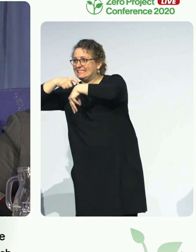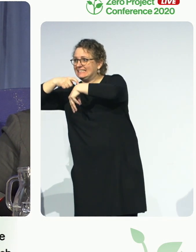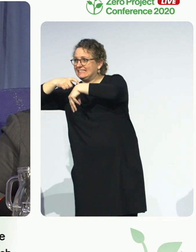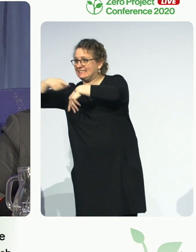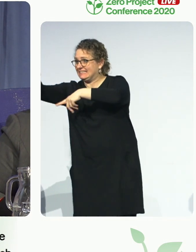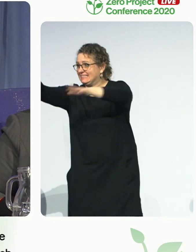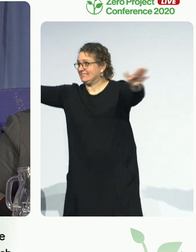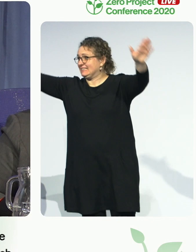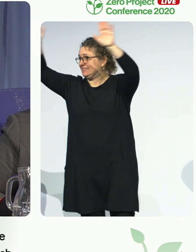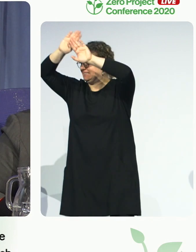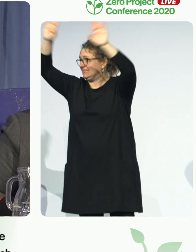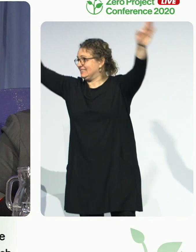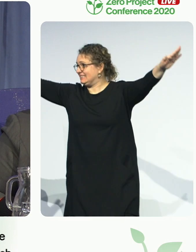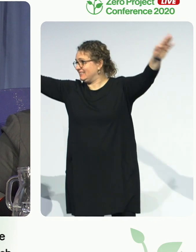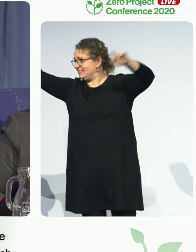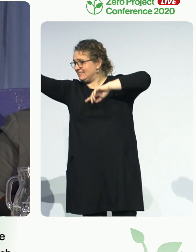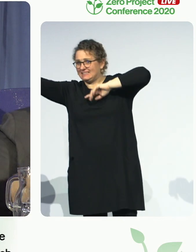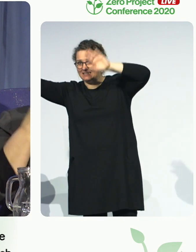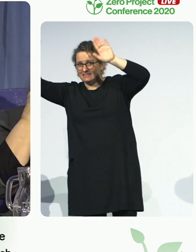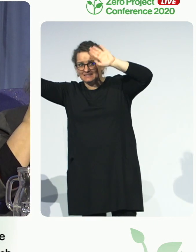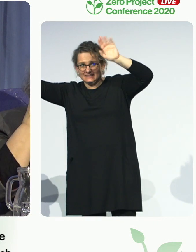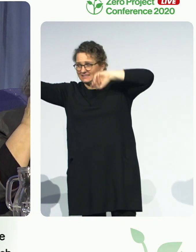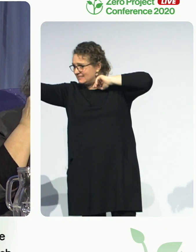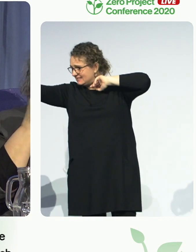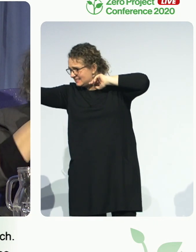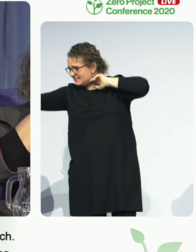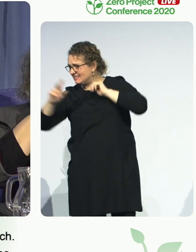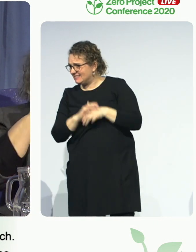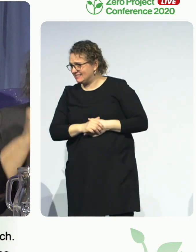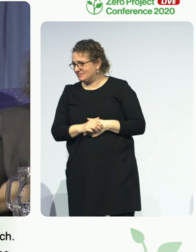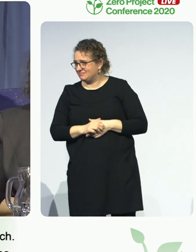Just one sentence each, maybe, or...